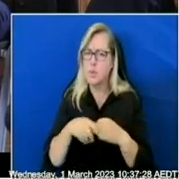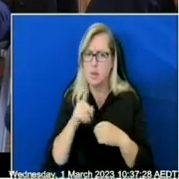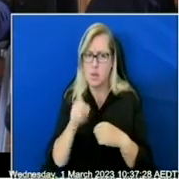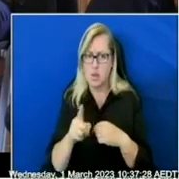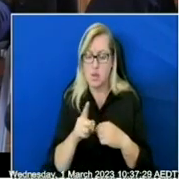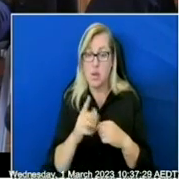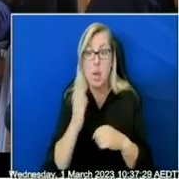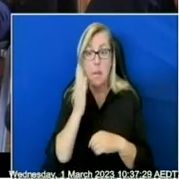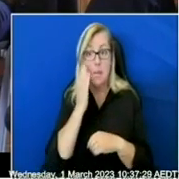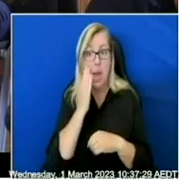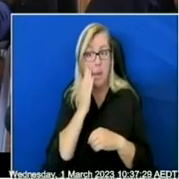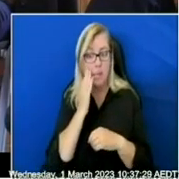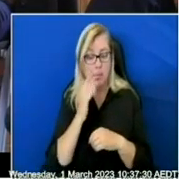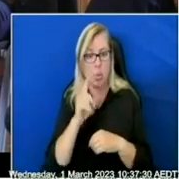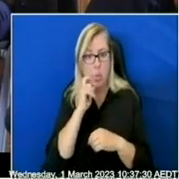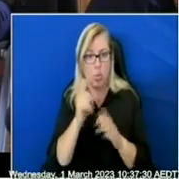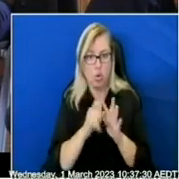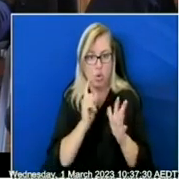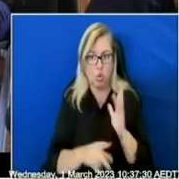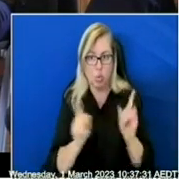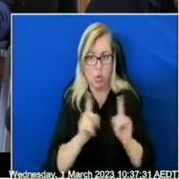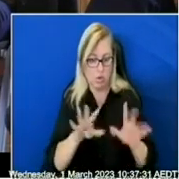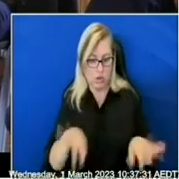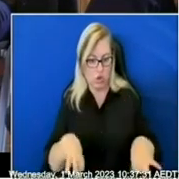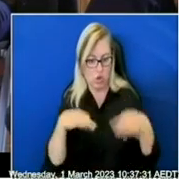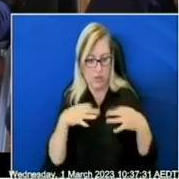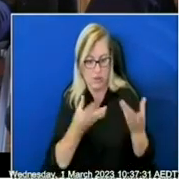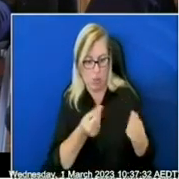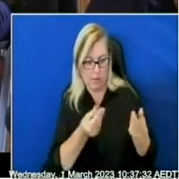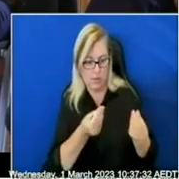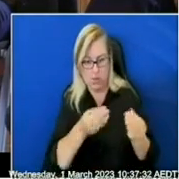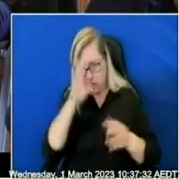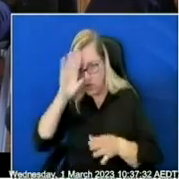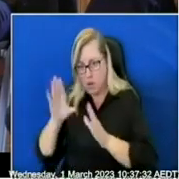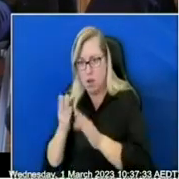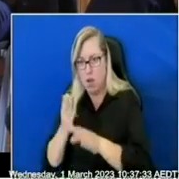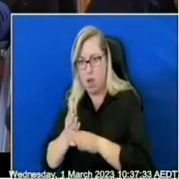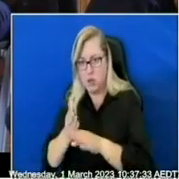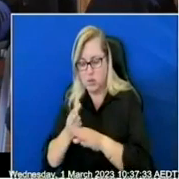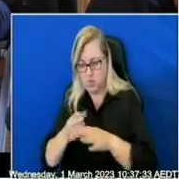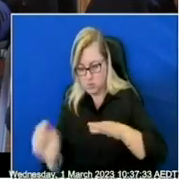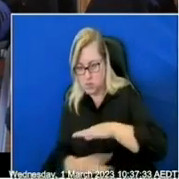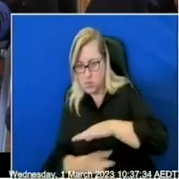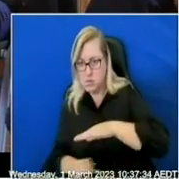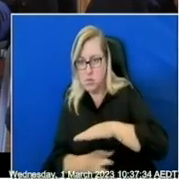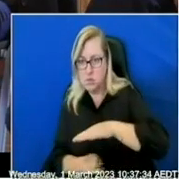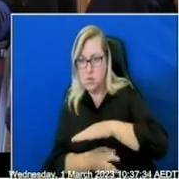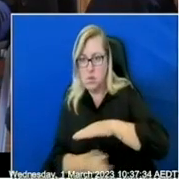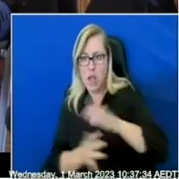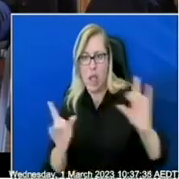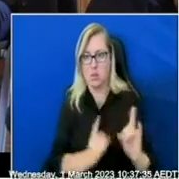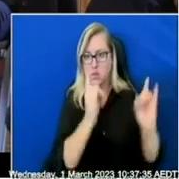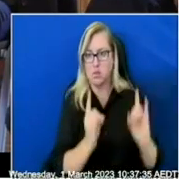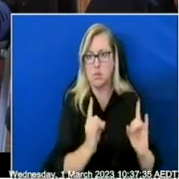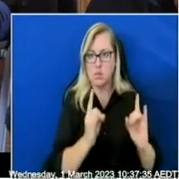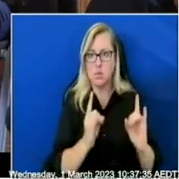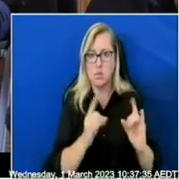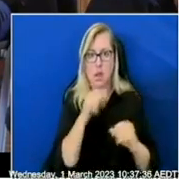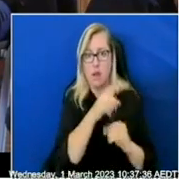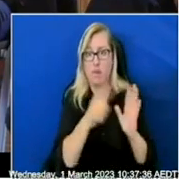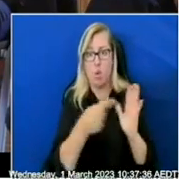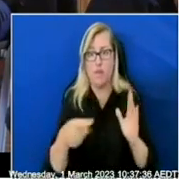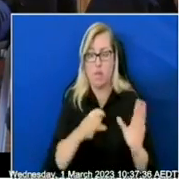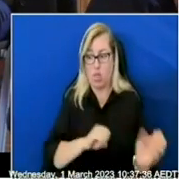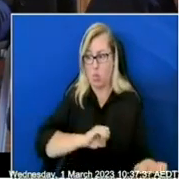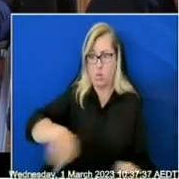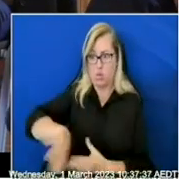the sheets and just make the beds for the kids. Just forever hiding sheets. Yeah. Mm. And yet they were